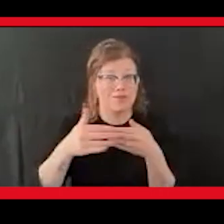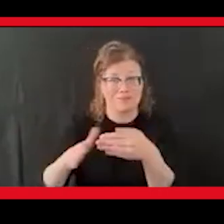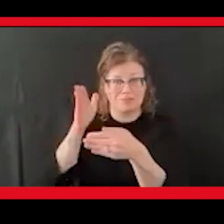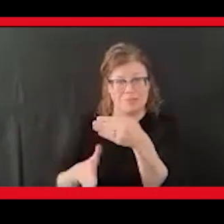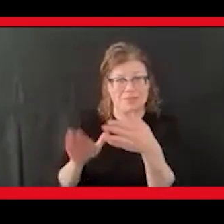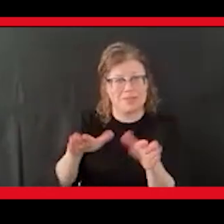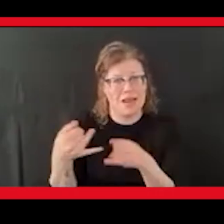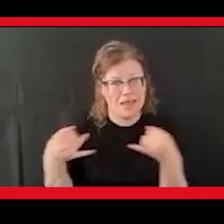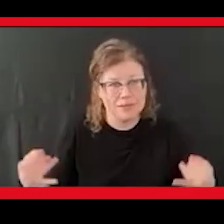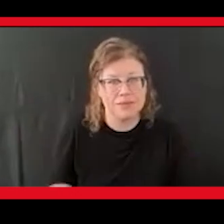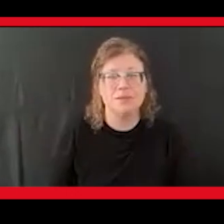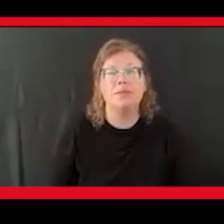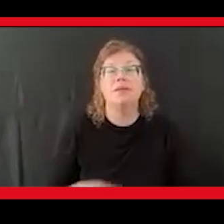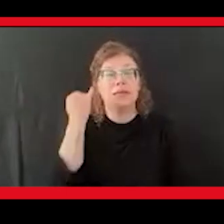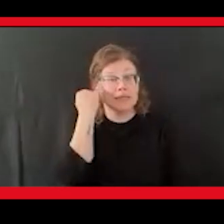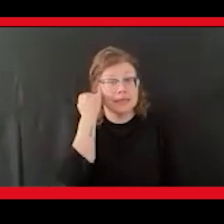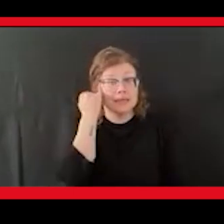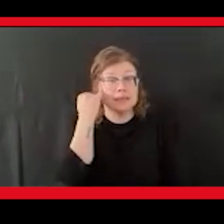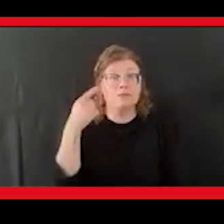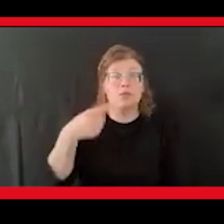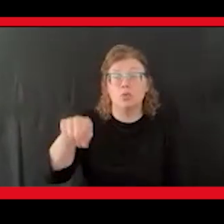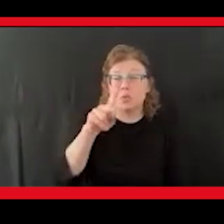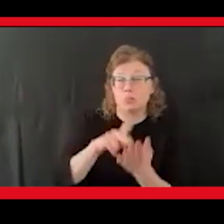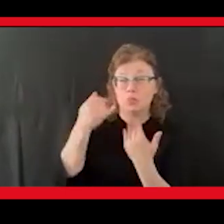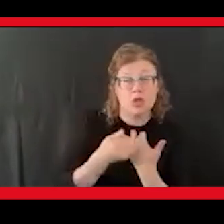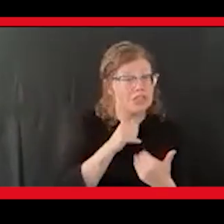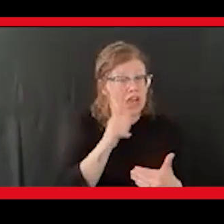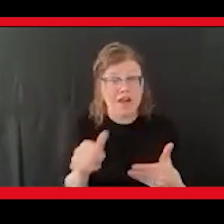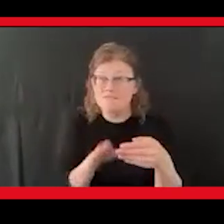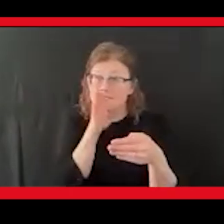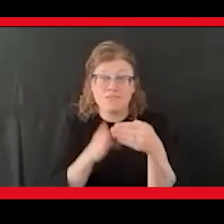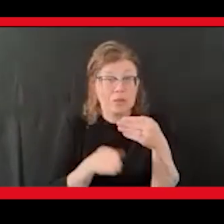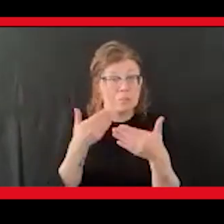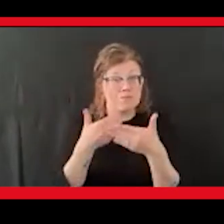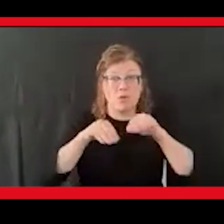before grant results are released in July, you must